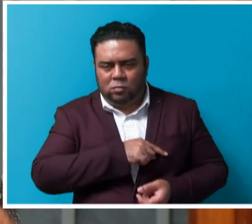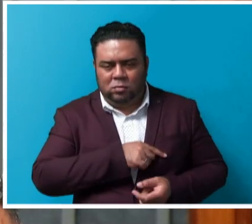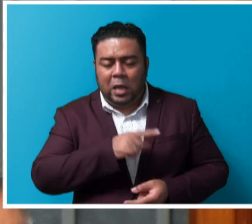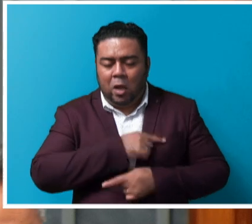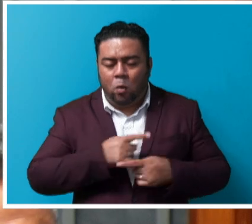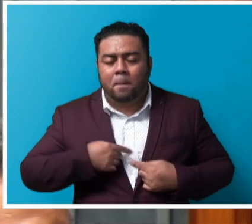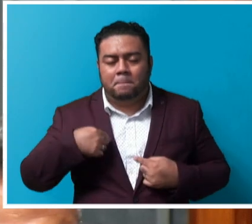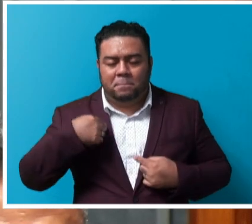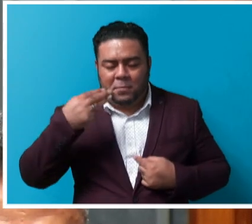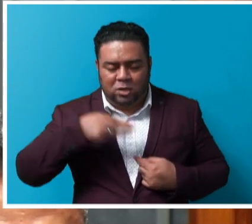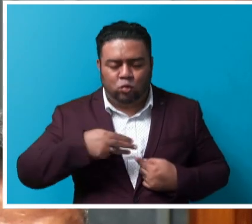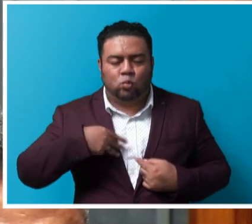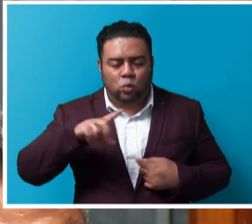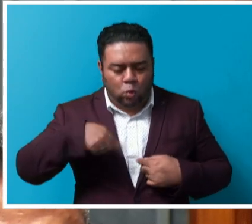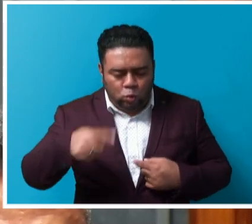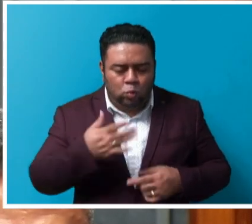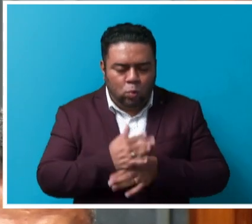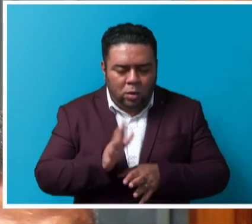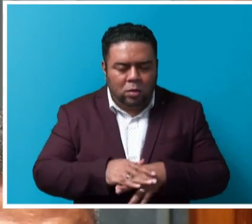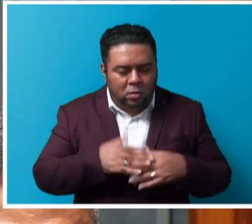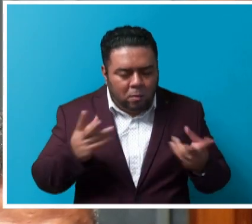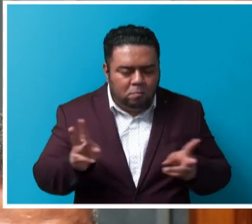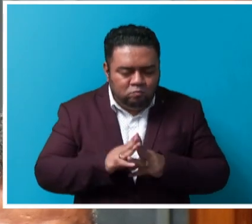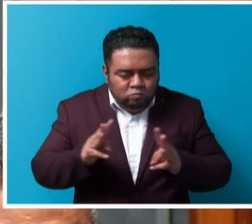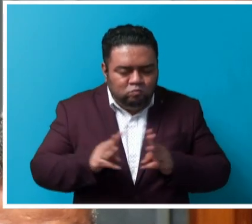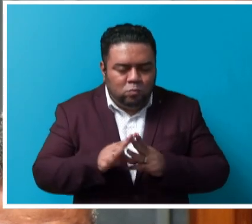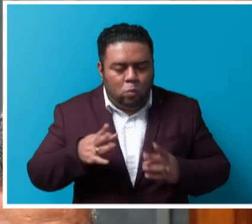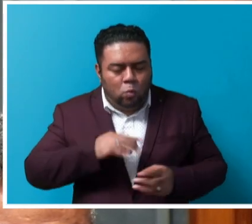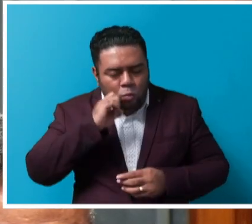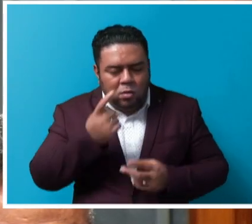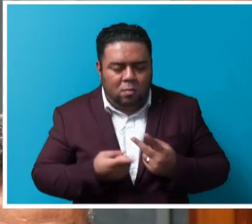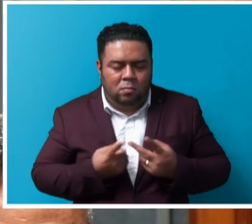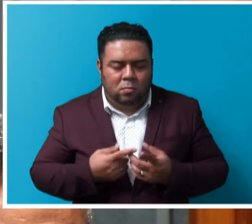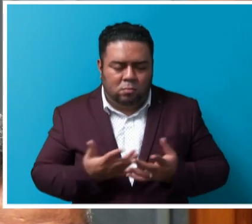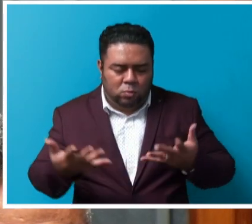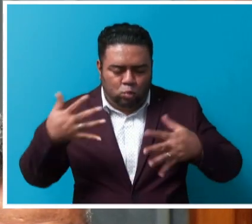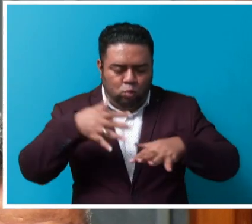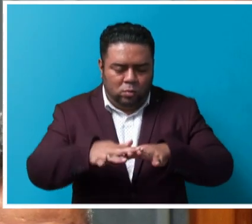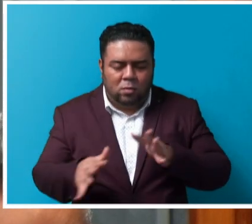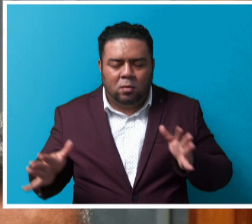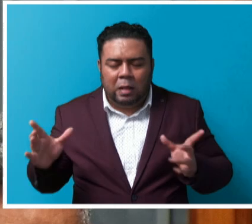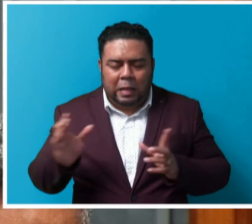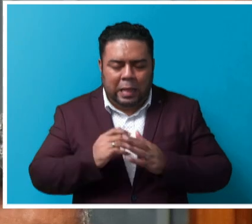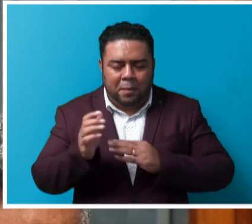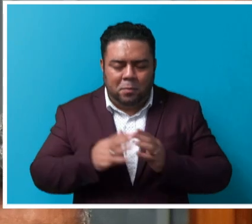will continue to work closely with relevant stakeholders to integrate climate-resilient housing